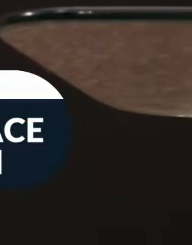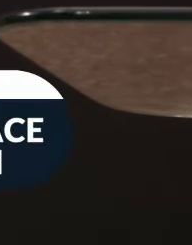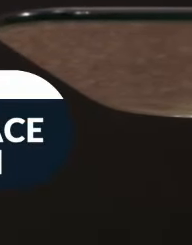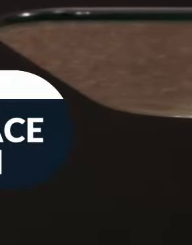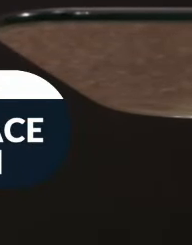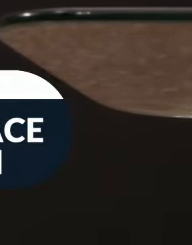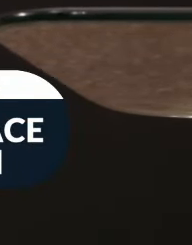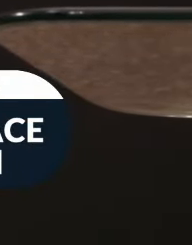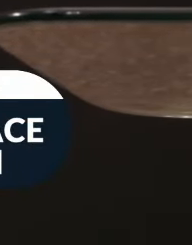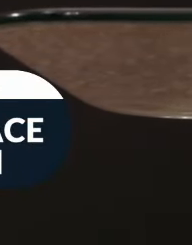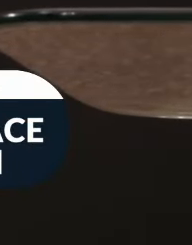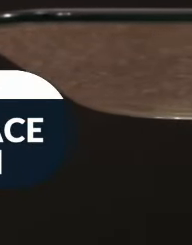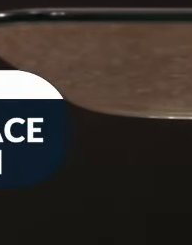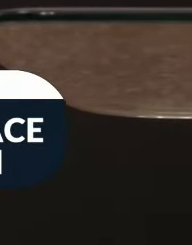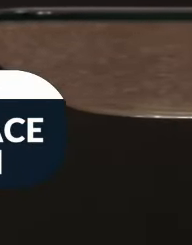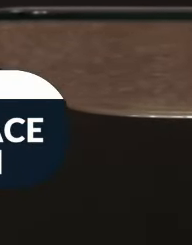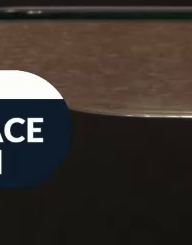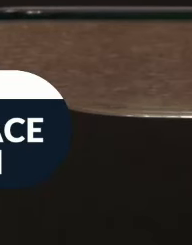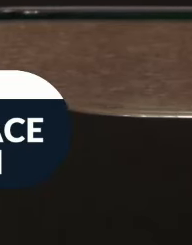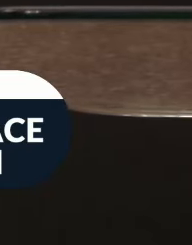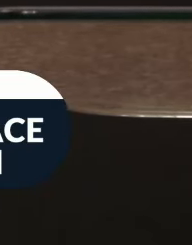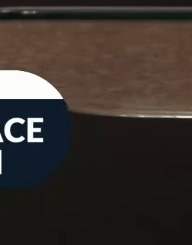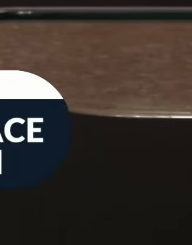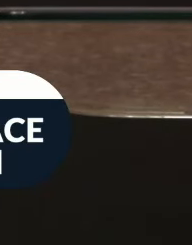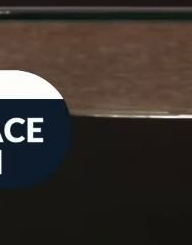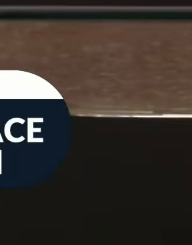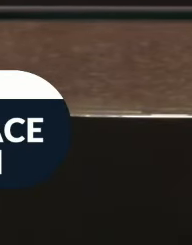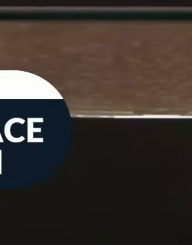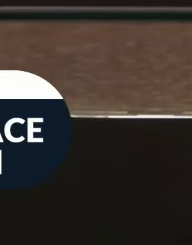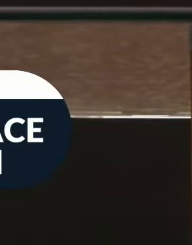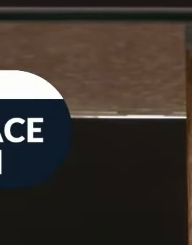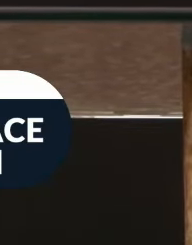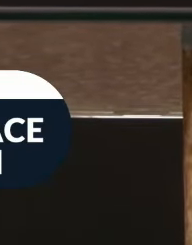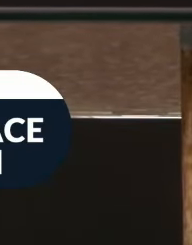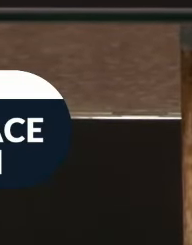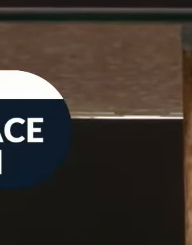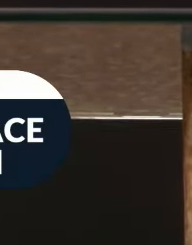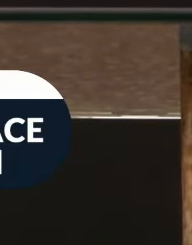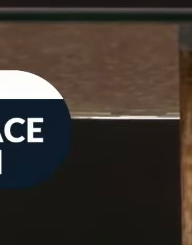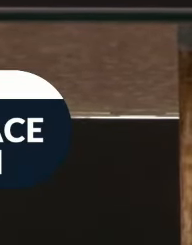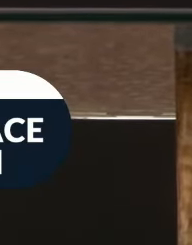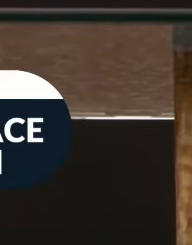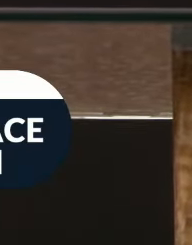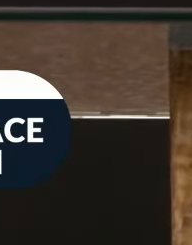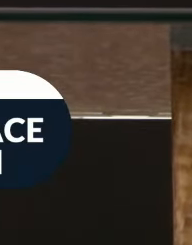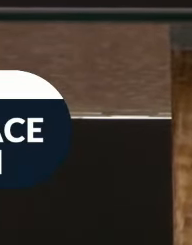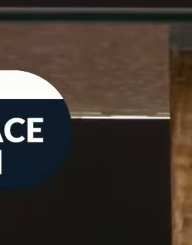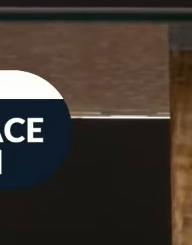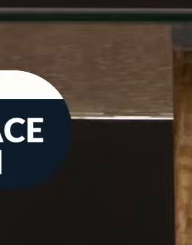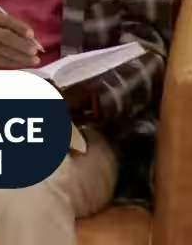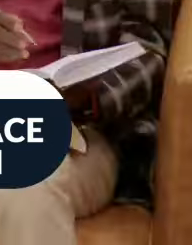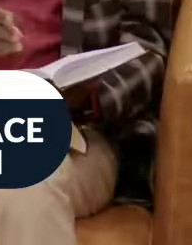God's grace through living faith, not dead faith. There are three things we're looking at here.